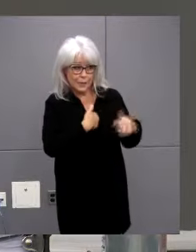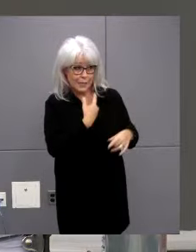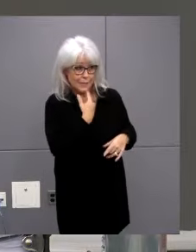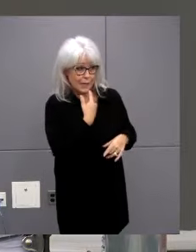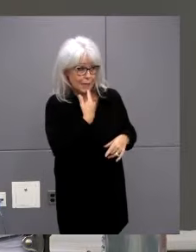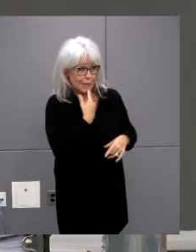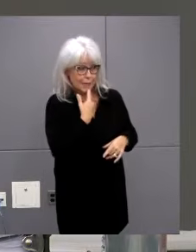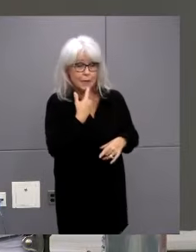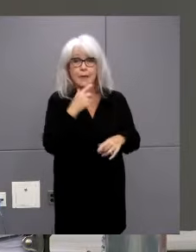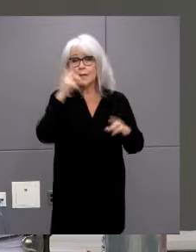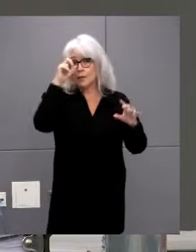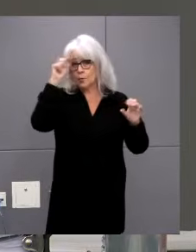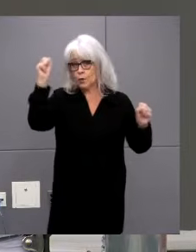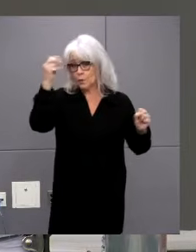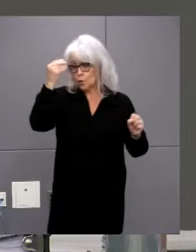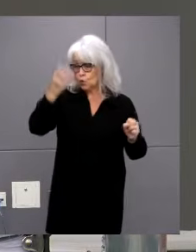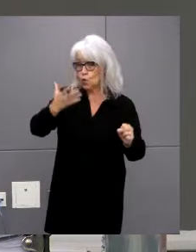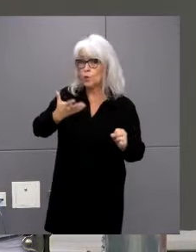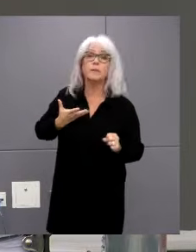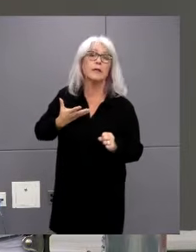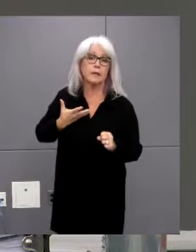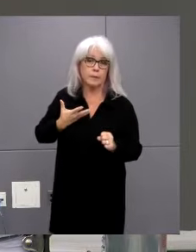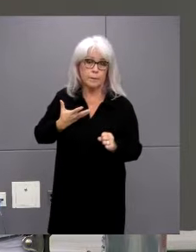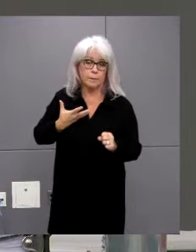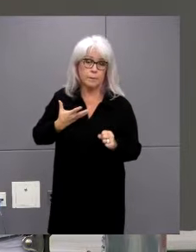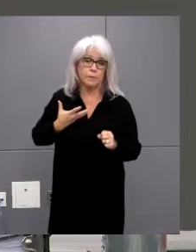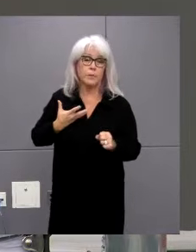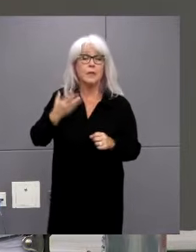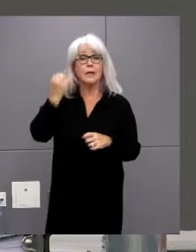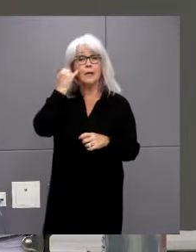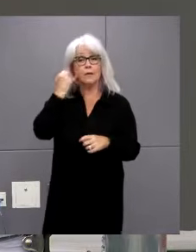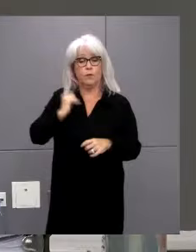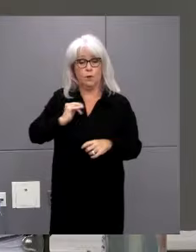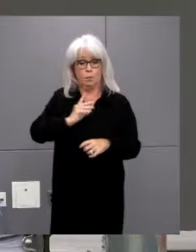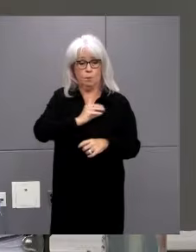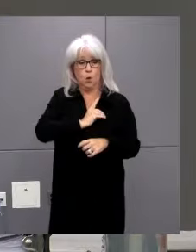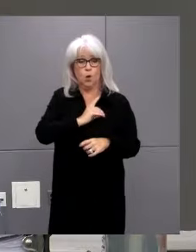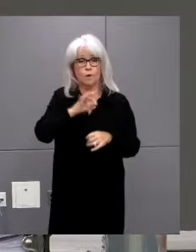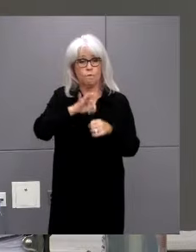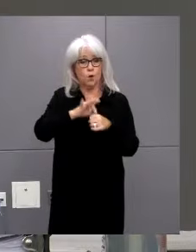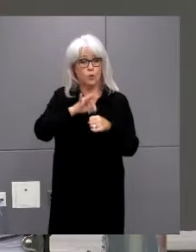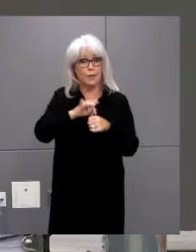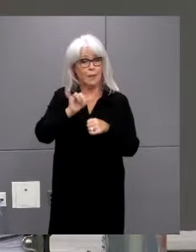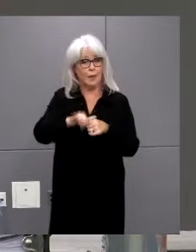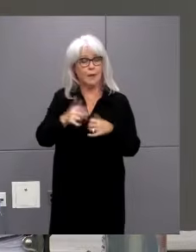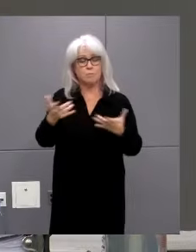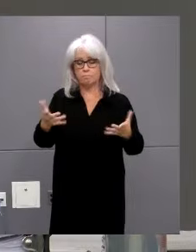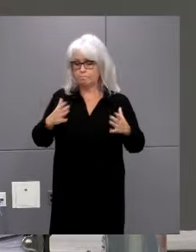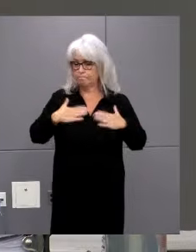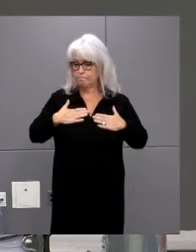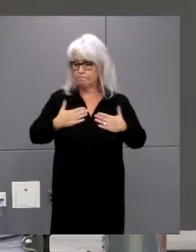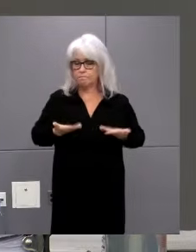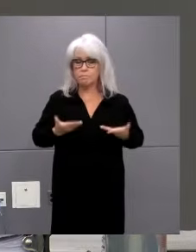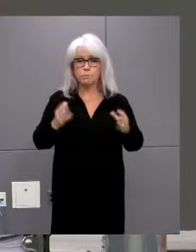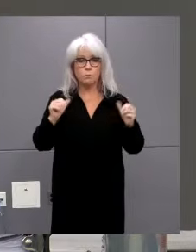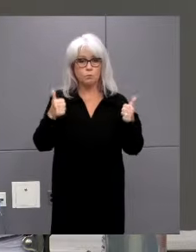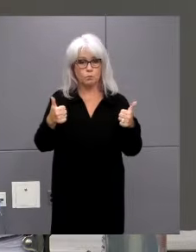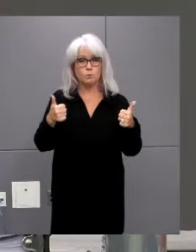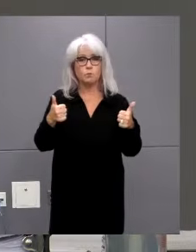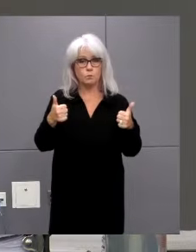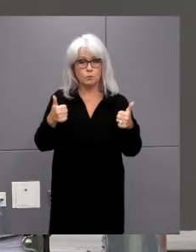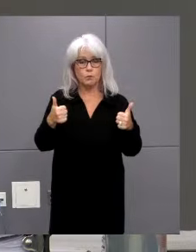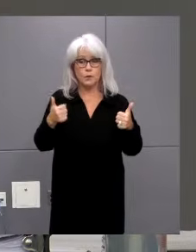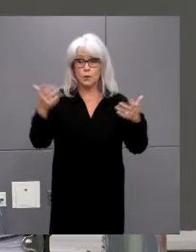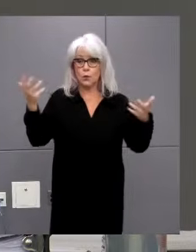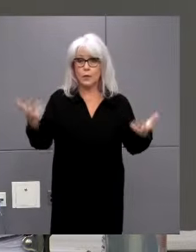And she told me that if the board votes on it, she has no problem doing that, which is fine. So